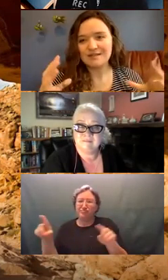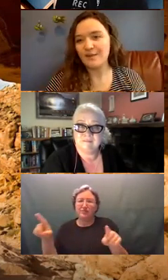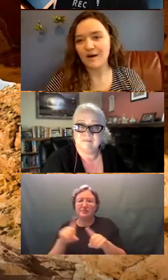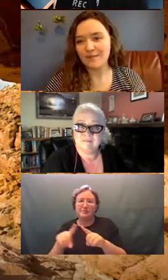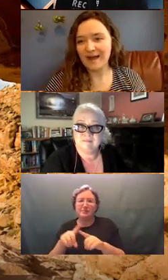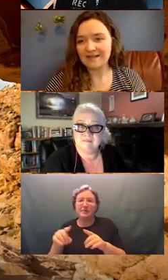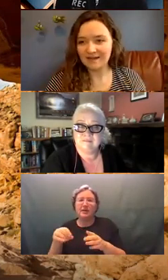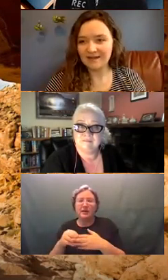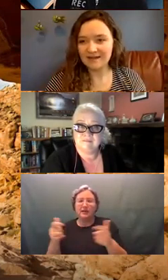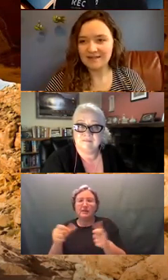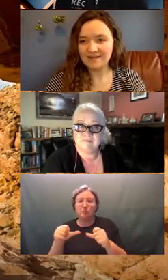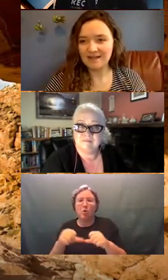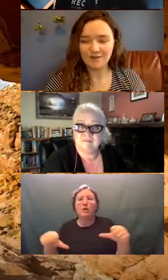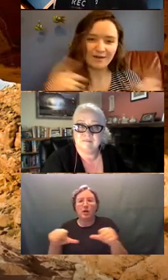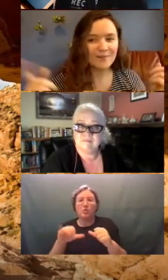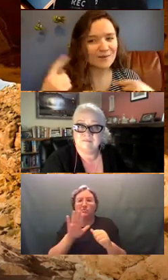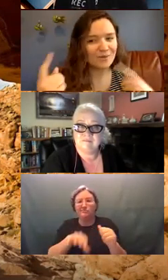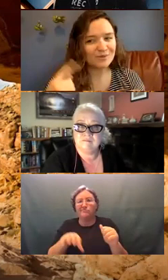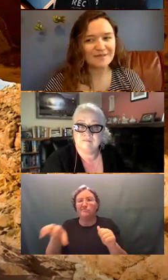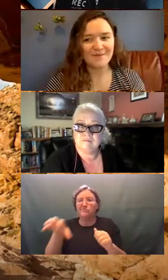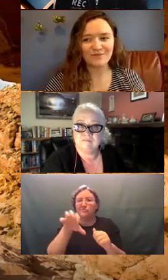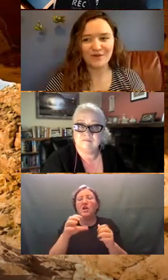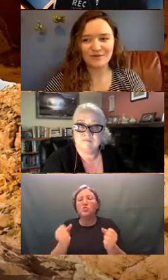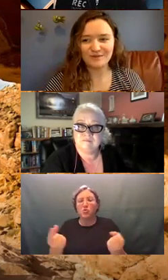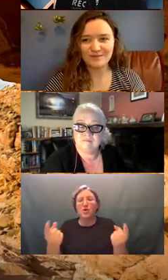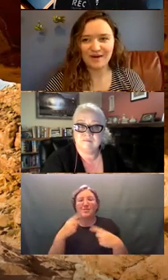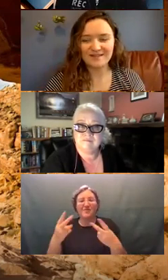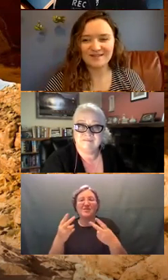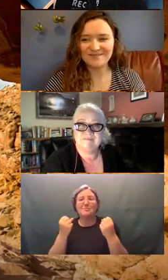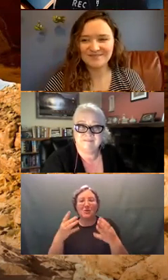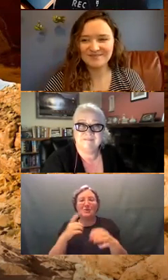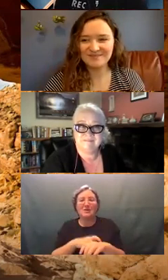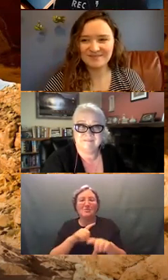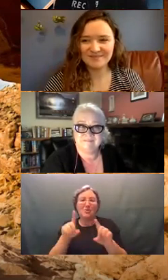really small, compact areas. And so you can come back multiple times for all those parks.